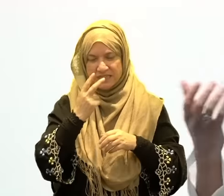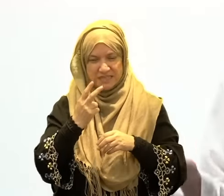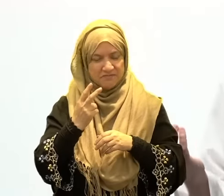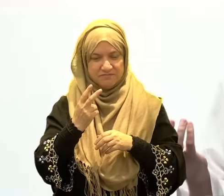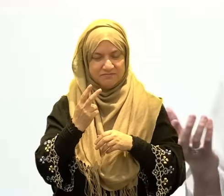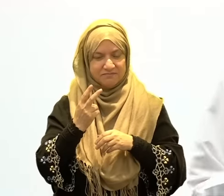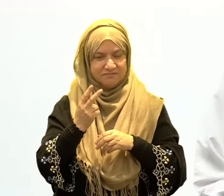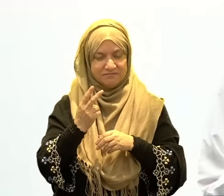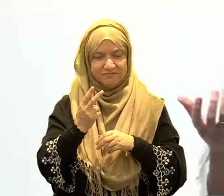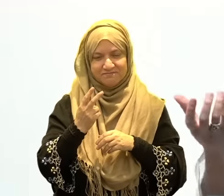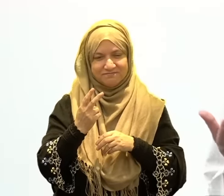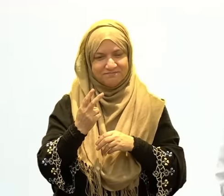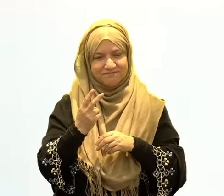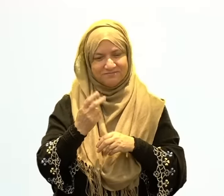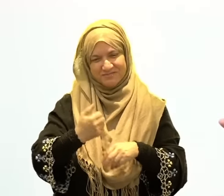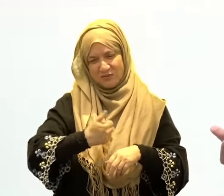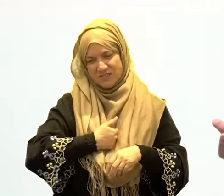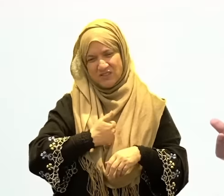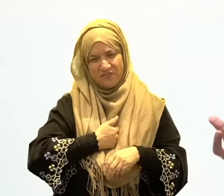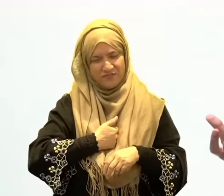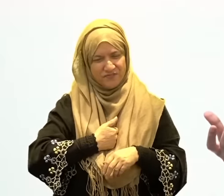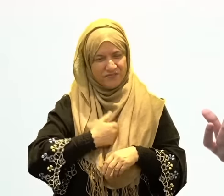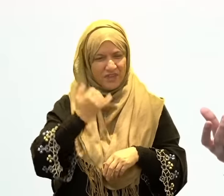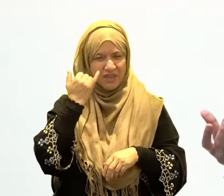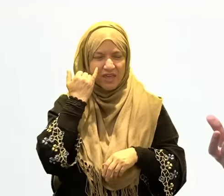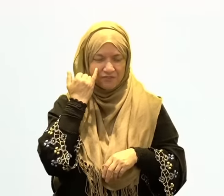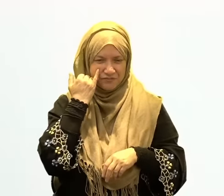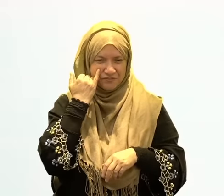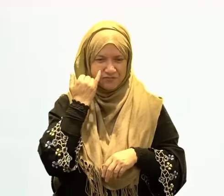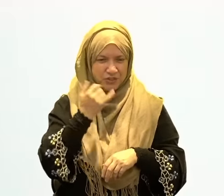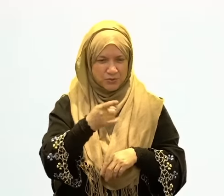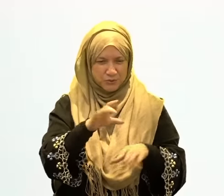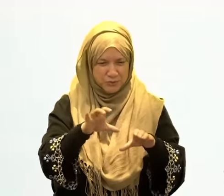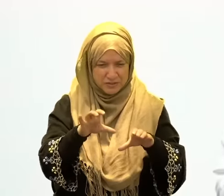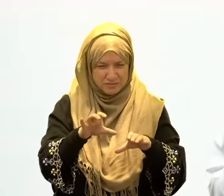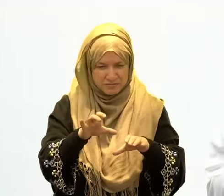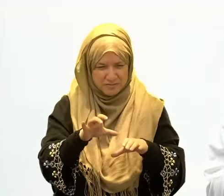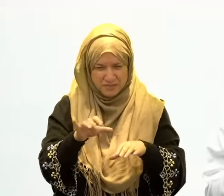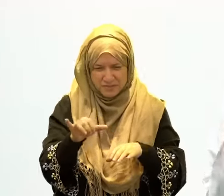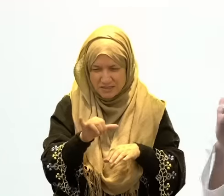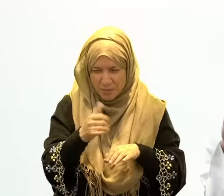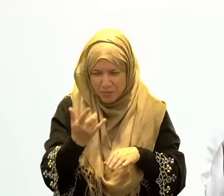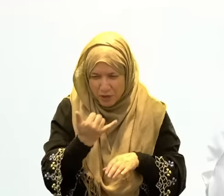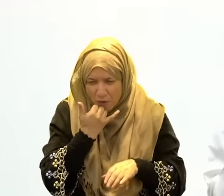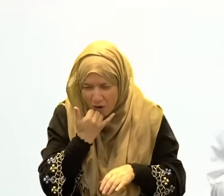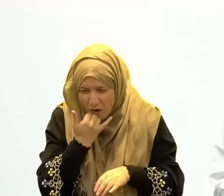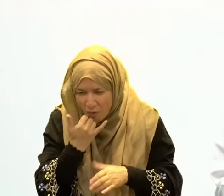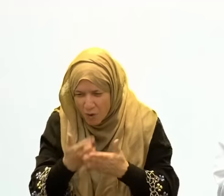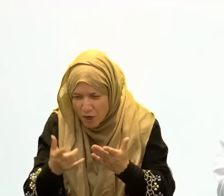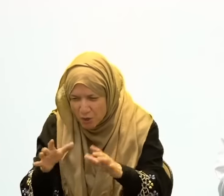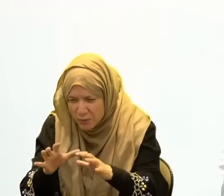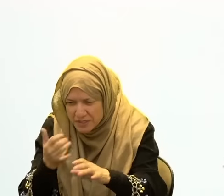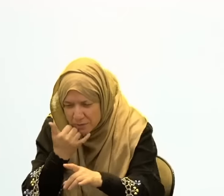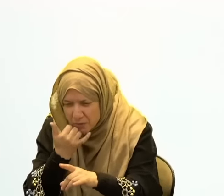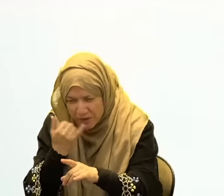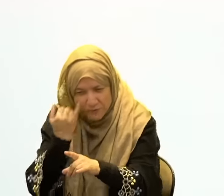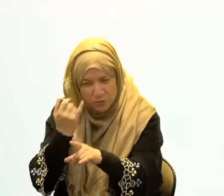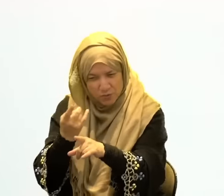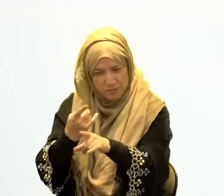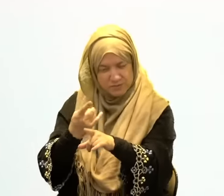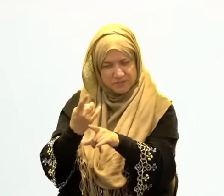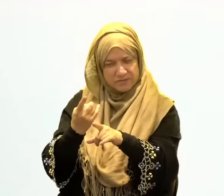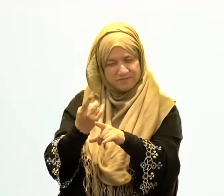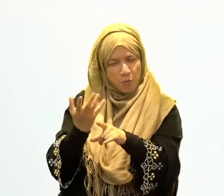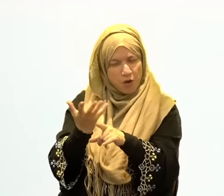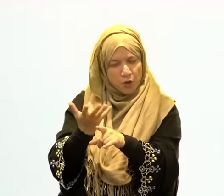complete shamelessness in the presence of other shameless people. And even people that are at a low can find themselves no longer